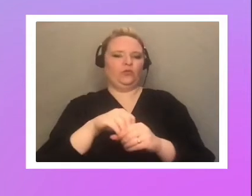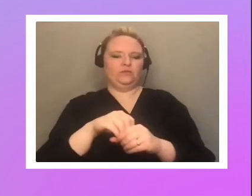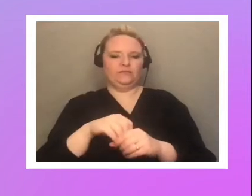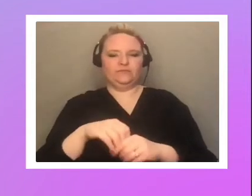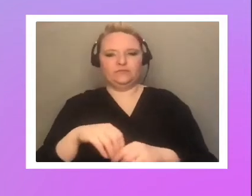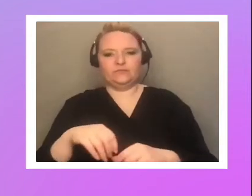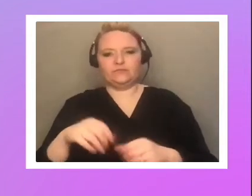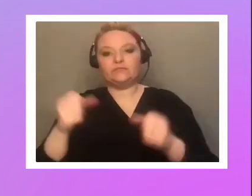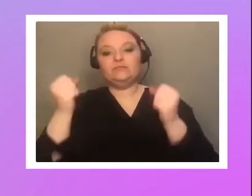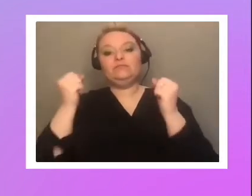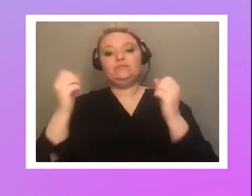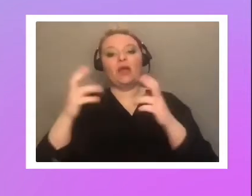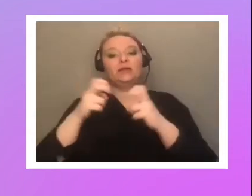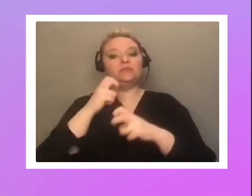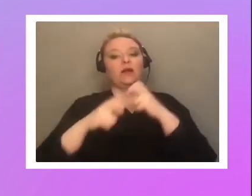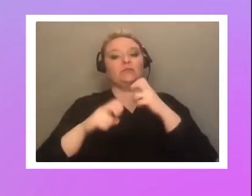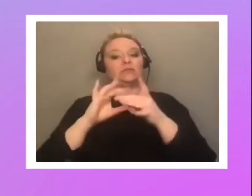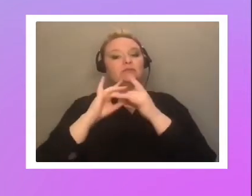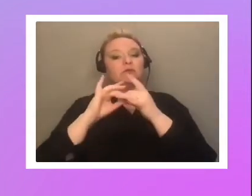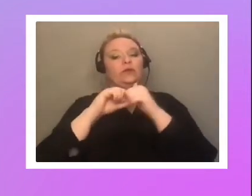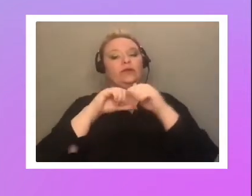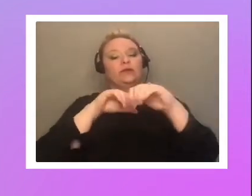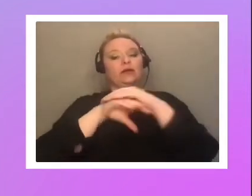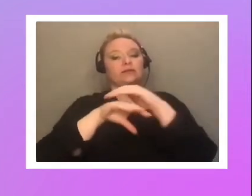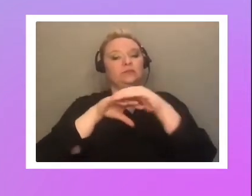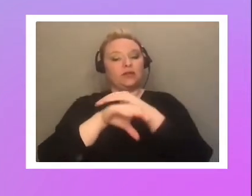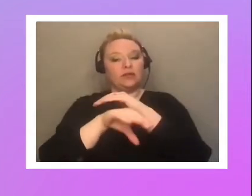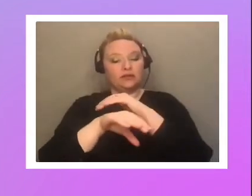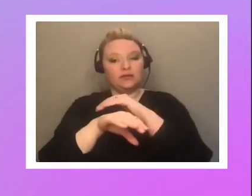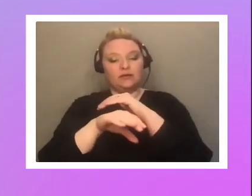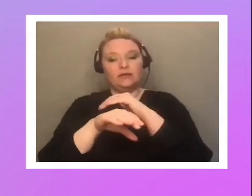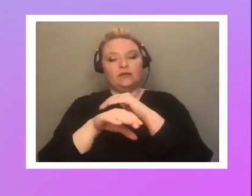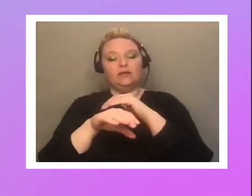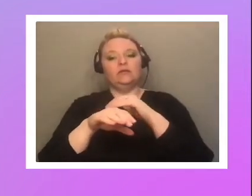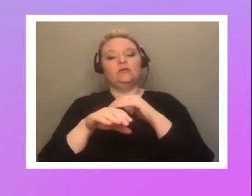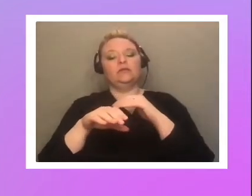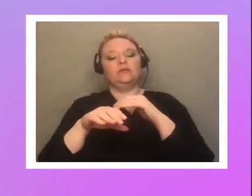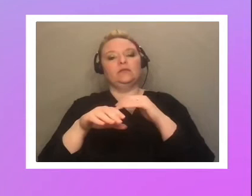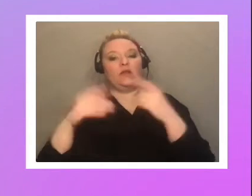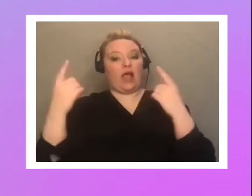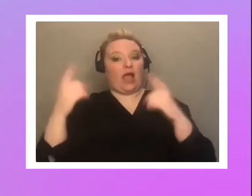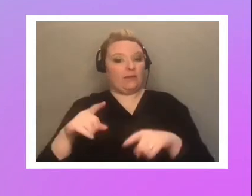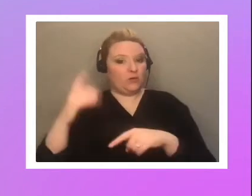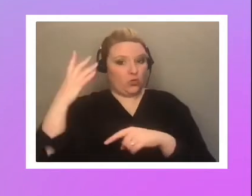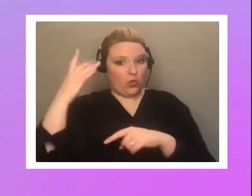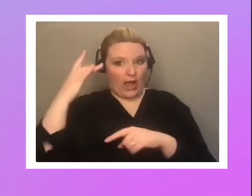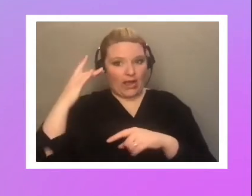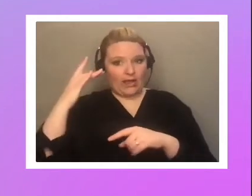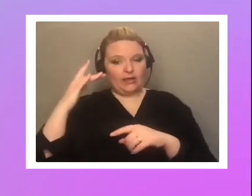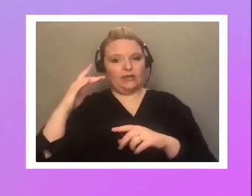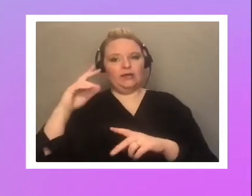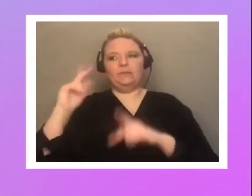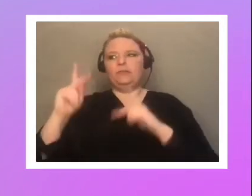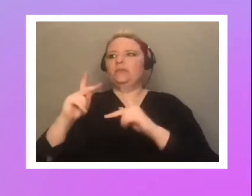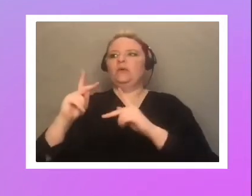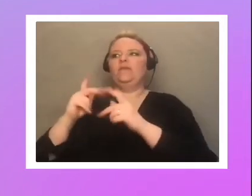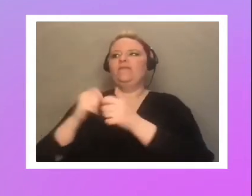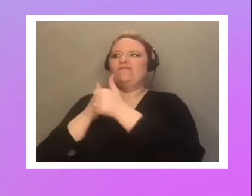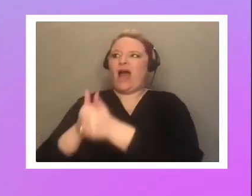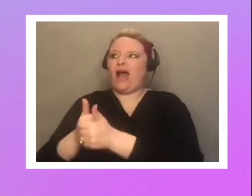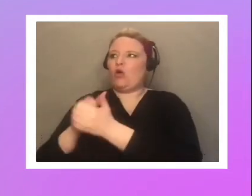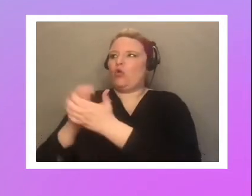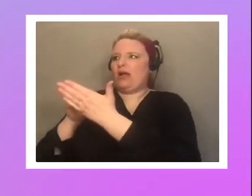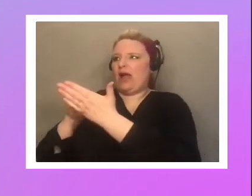accessibility problems, just again, like I said, happen because people are doing what others